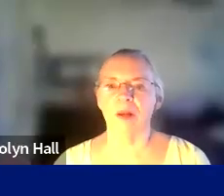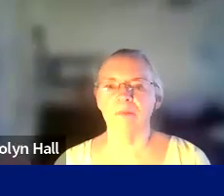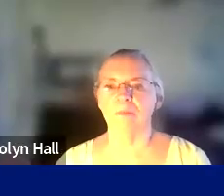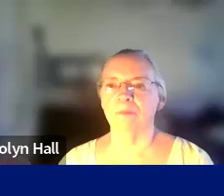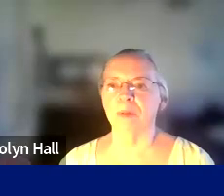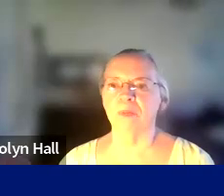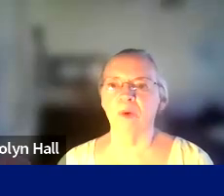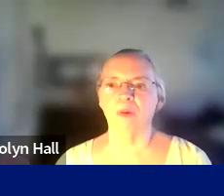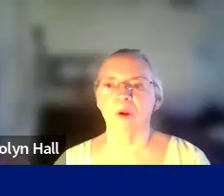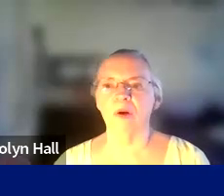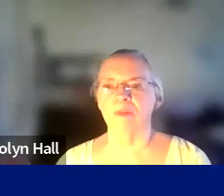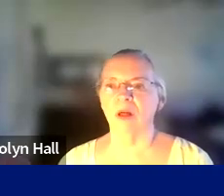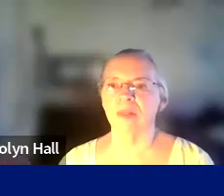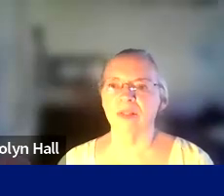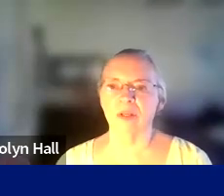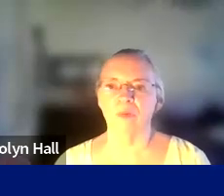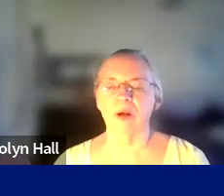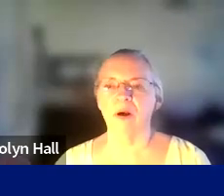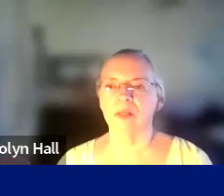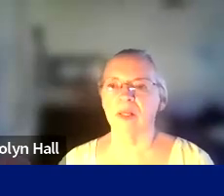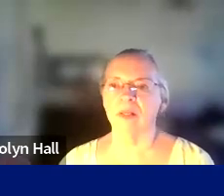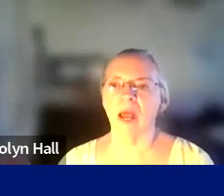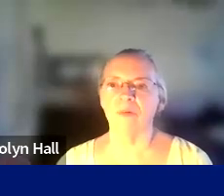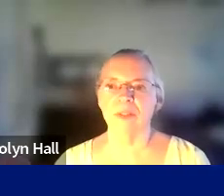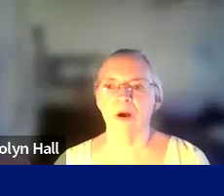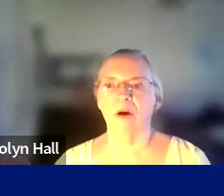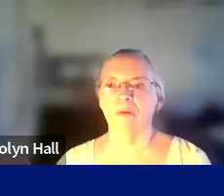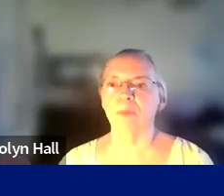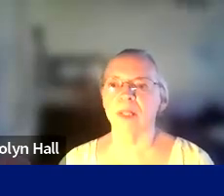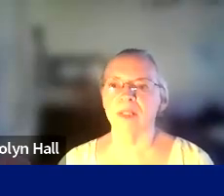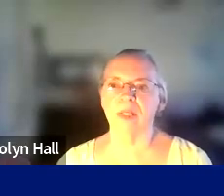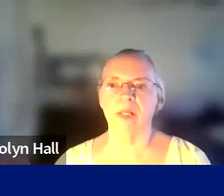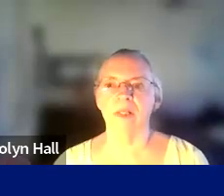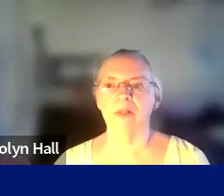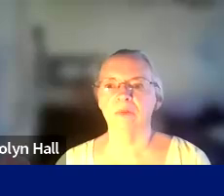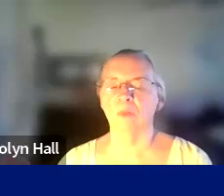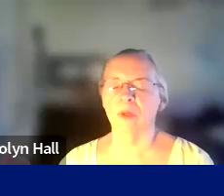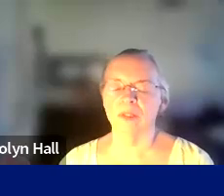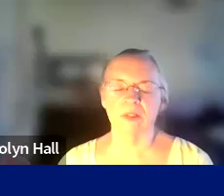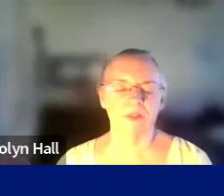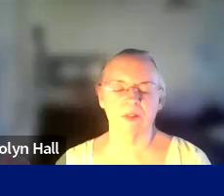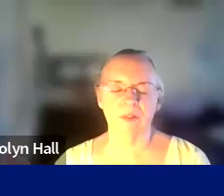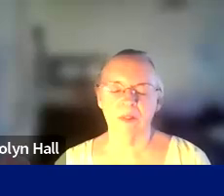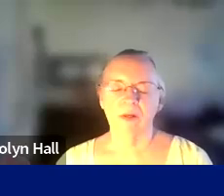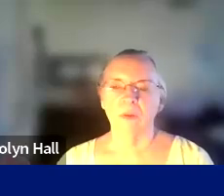And I've been well aware of a lot that's going on and how it's all blending in and